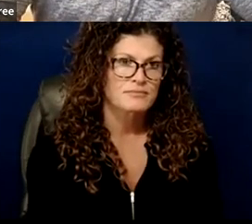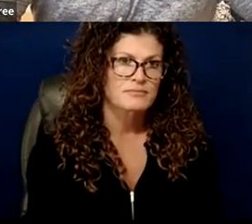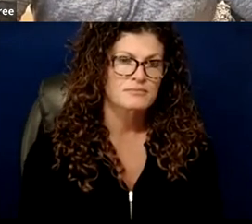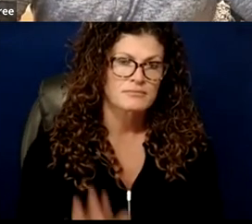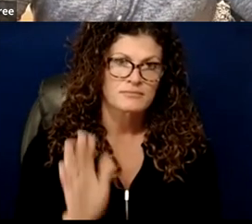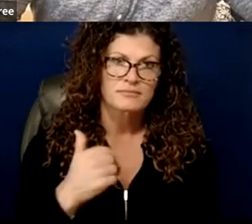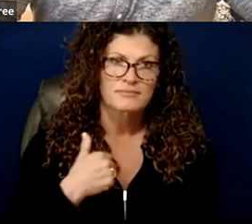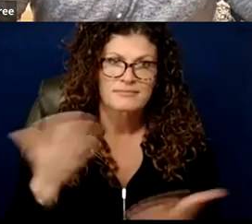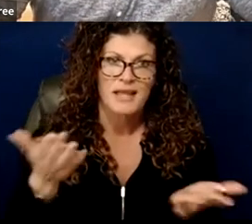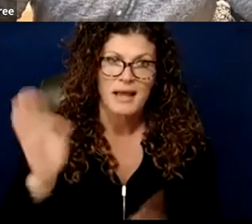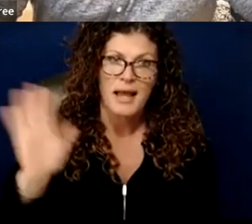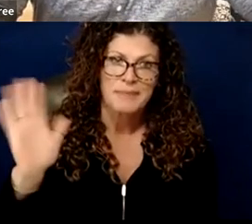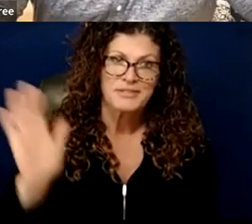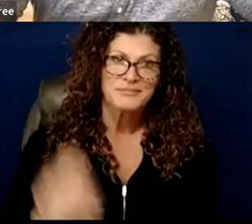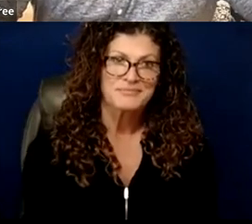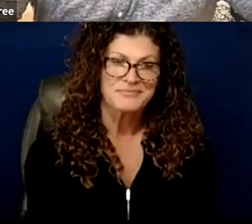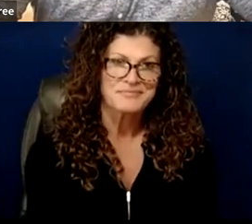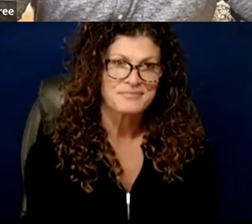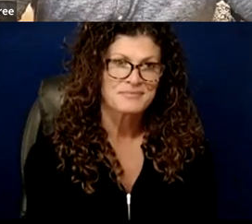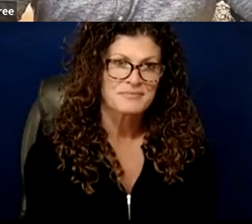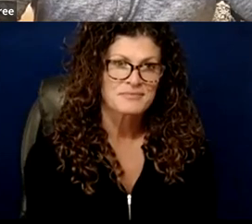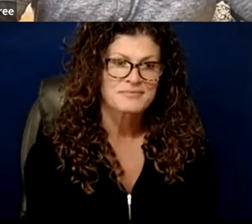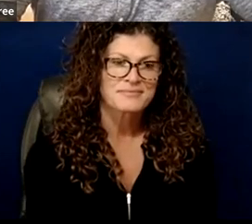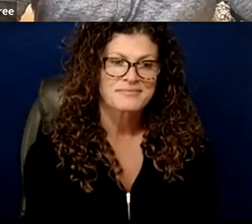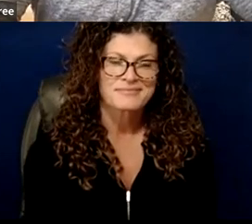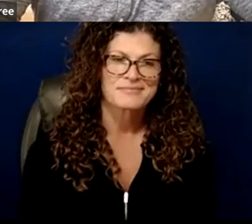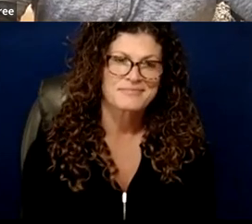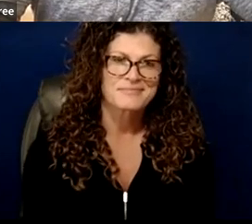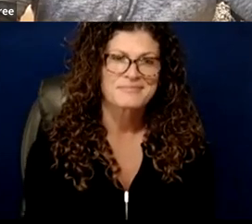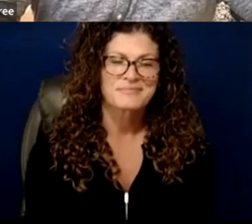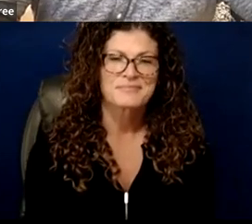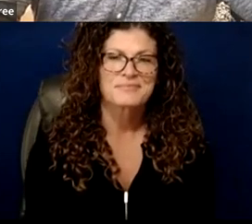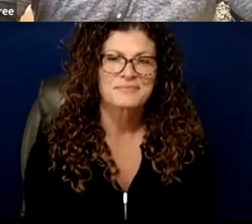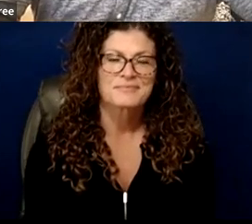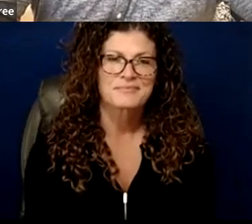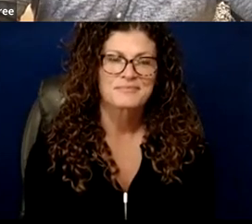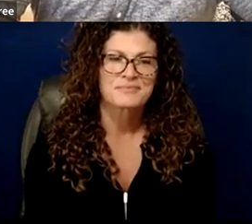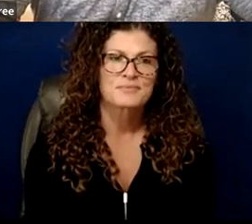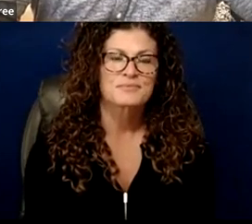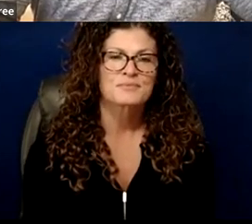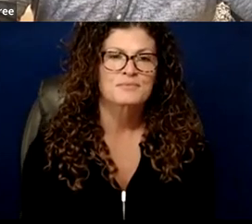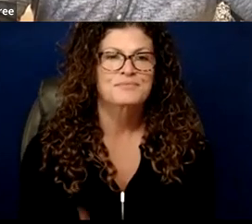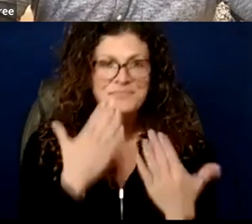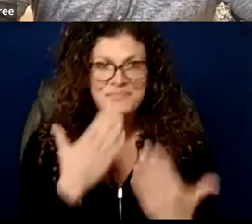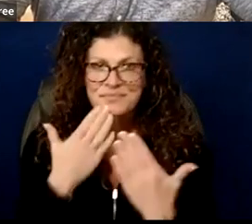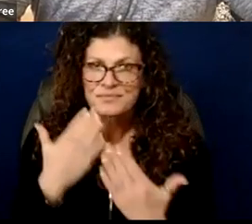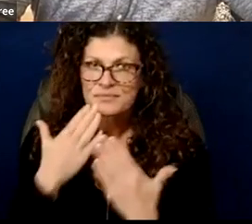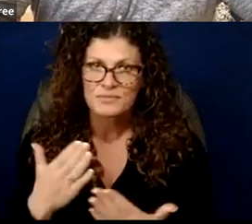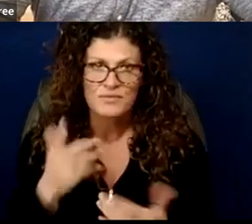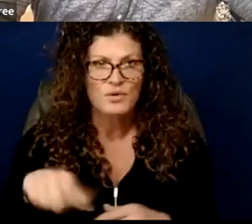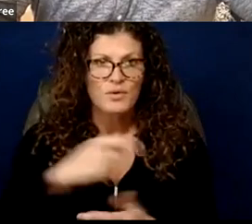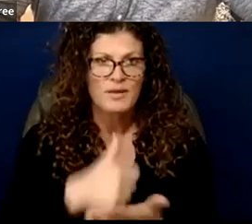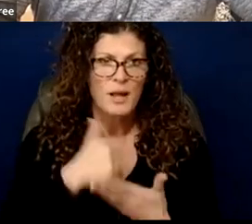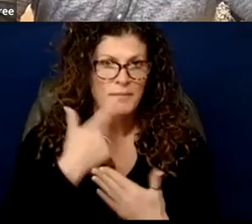to our audience so we can see you. There she is. Thank you very much. Thank you to all of you who are assisting us